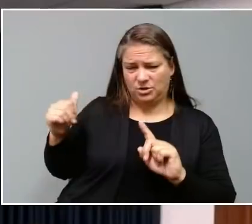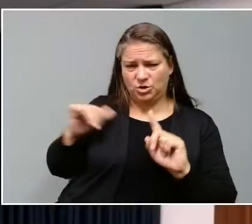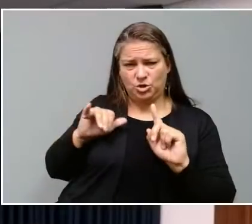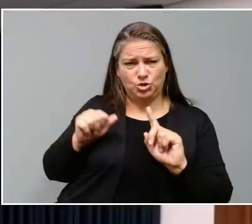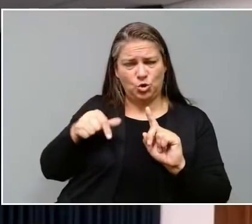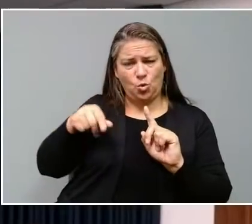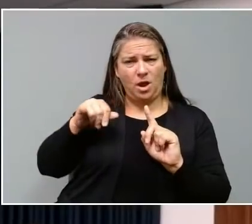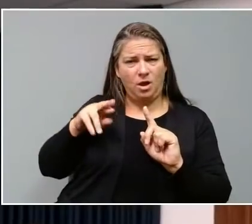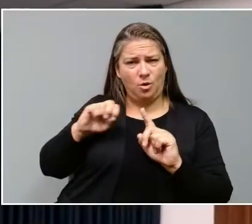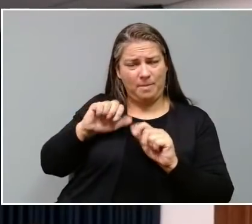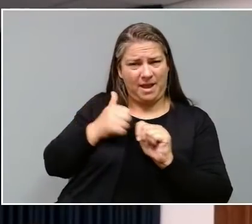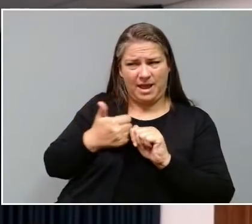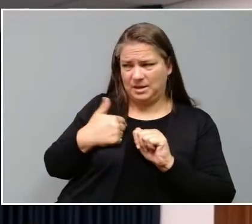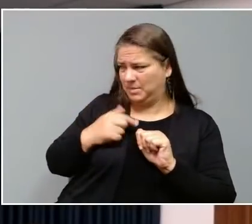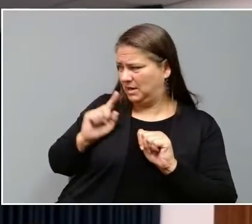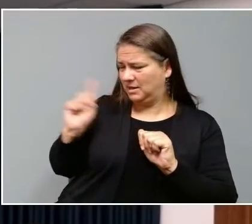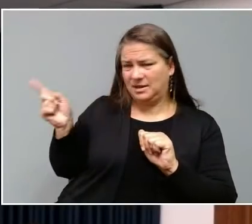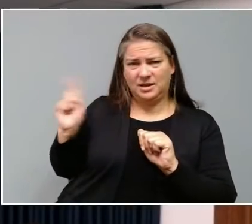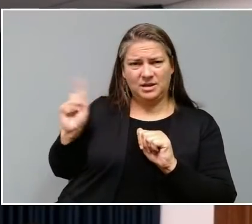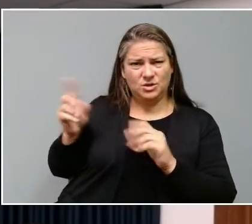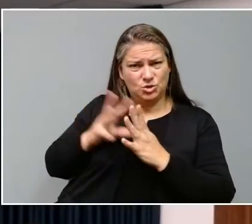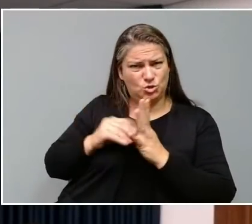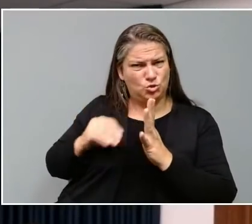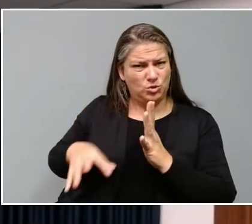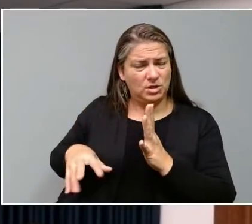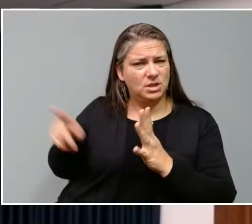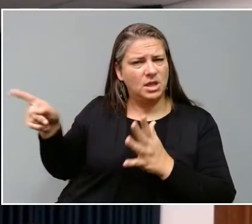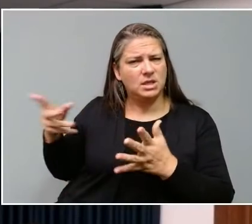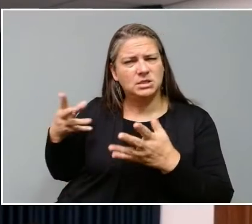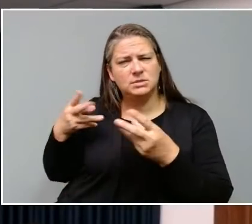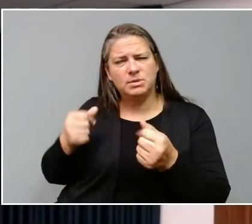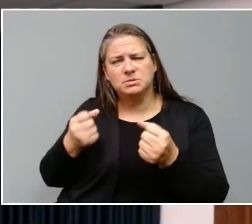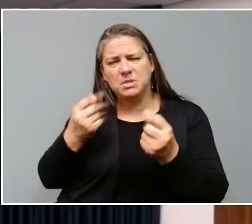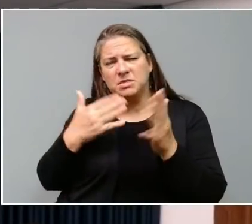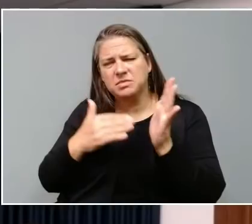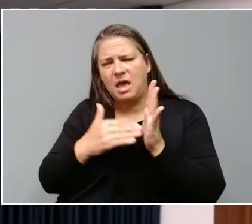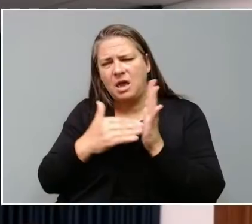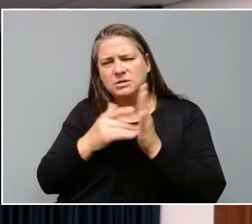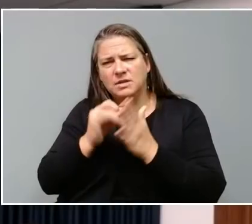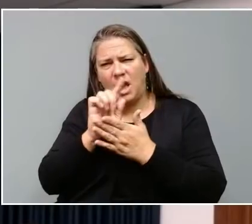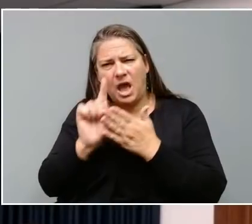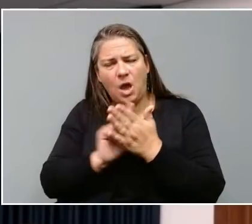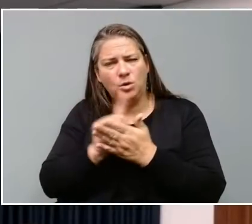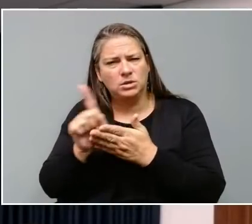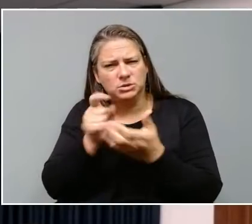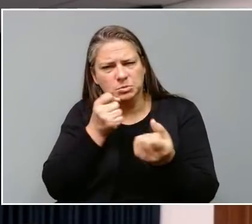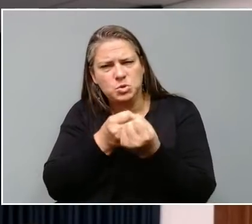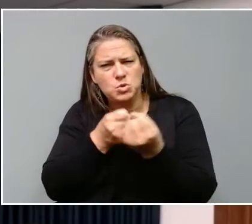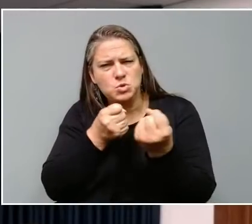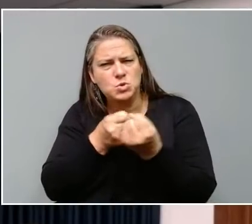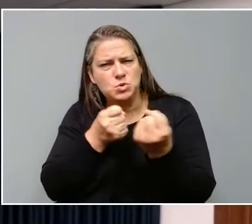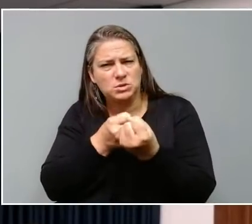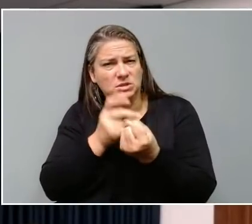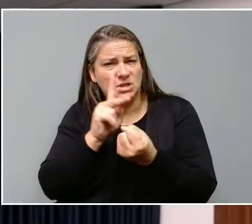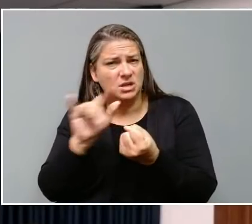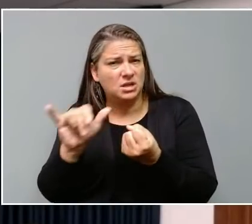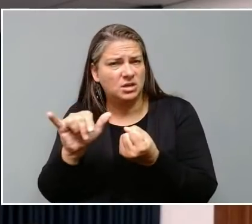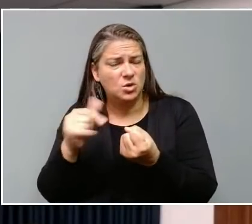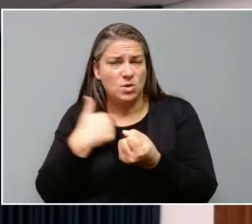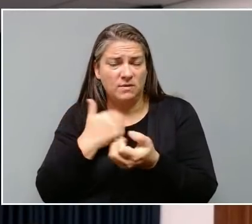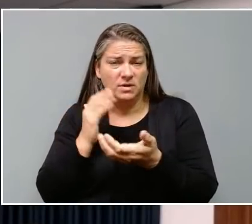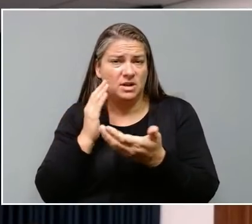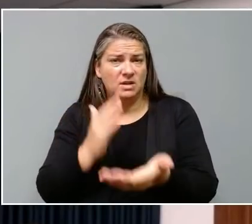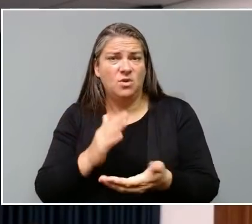spent hundreds, if not thousands of hours supporting the Commonwealth. We've delivered over